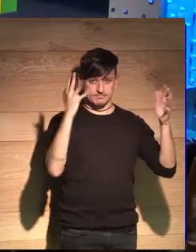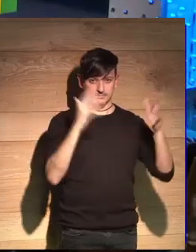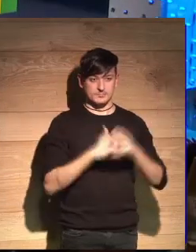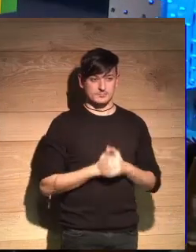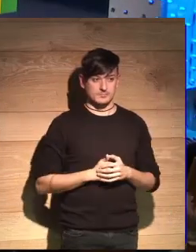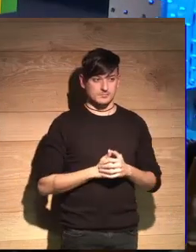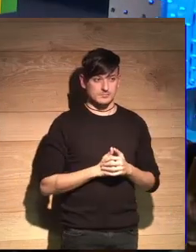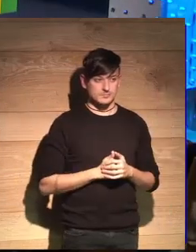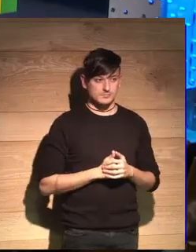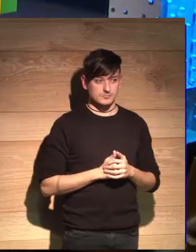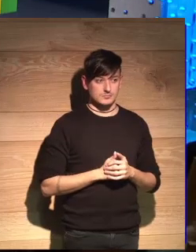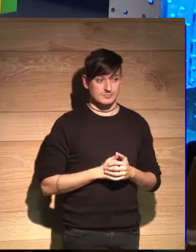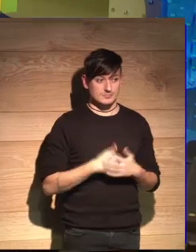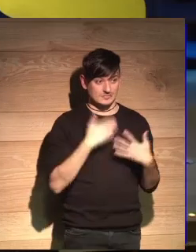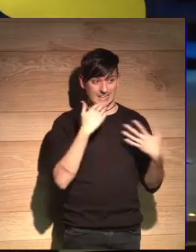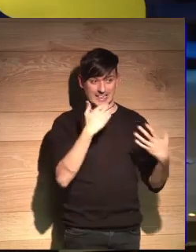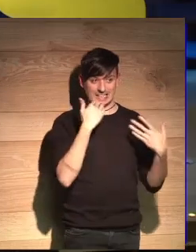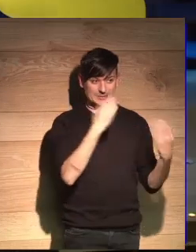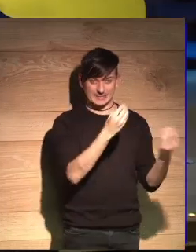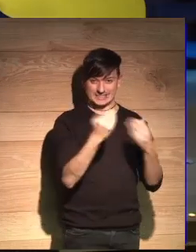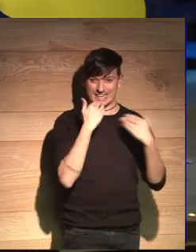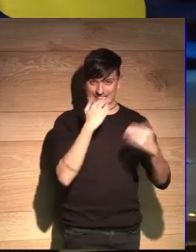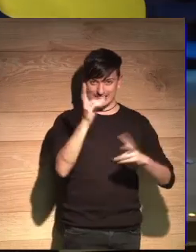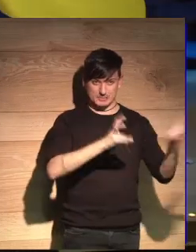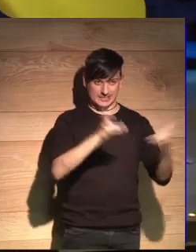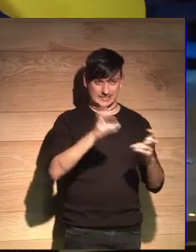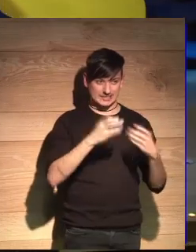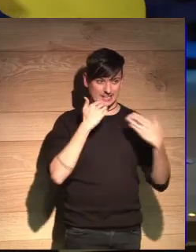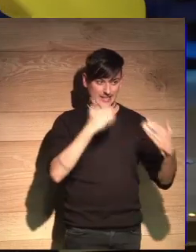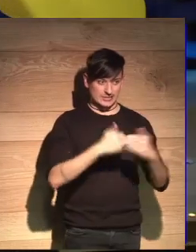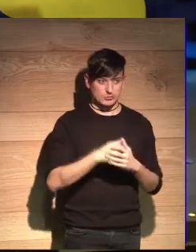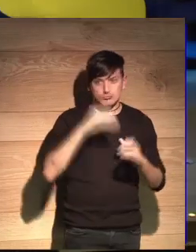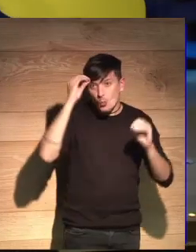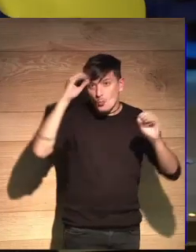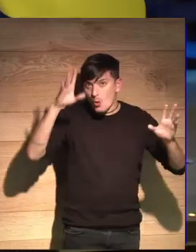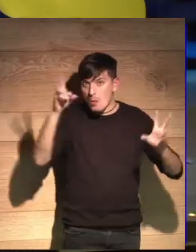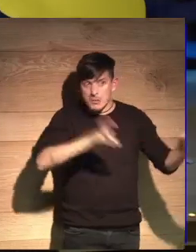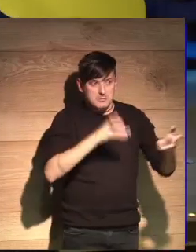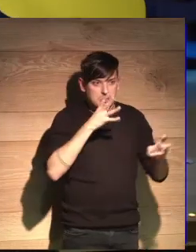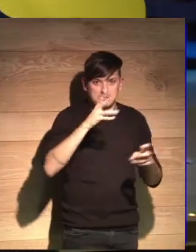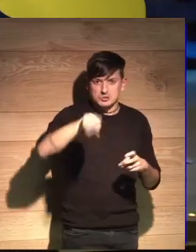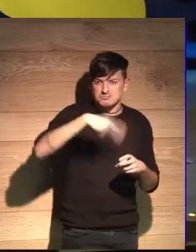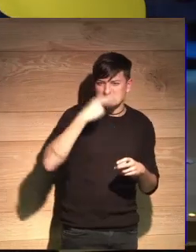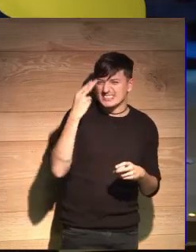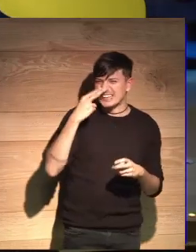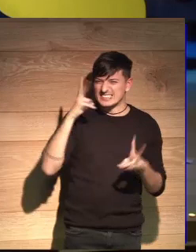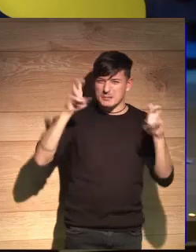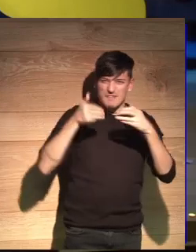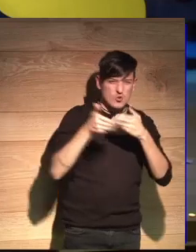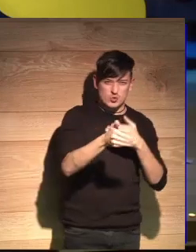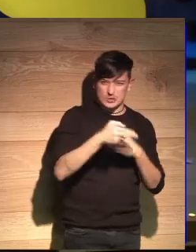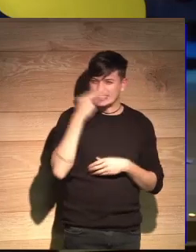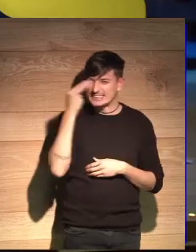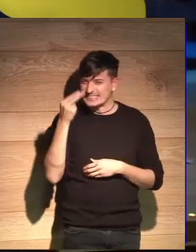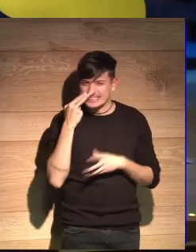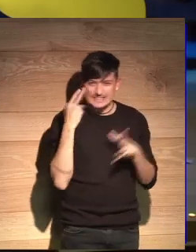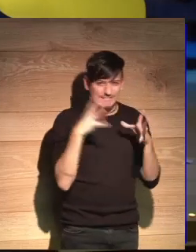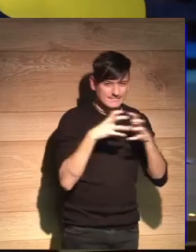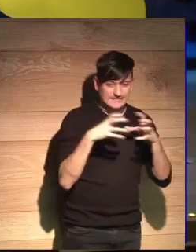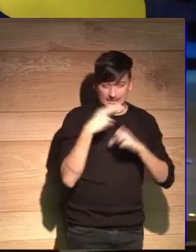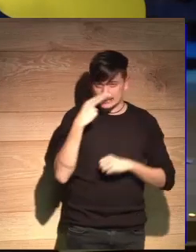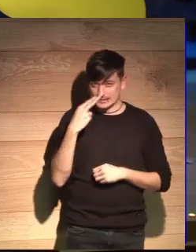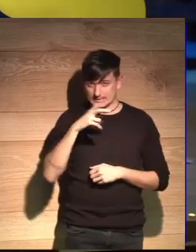Pues muchas gracias a los dos, muchas gracias. Thank you both, thank you all for being here. I guess you come because you're interested about the future, and that's for